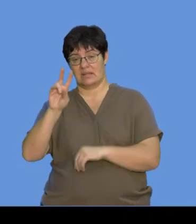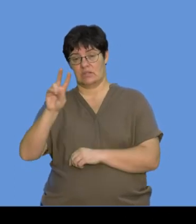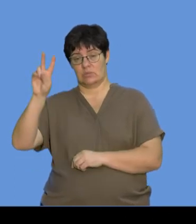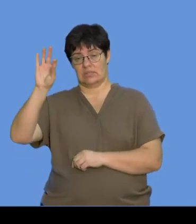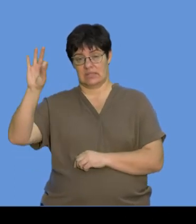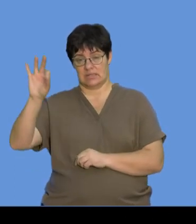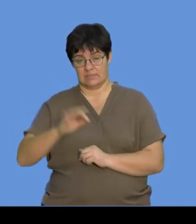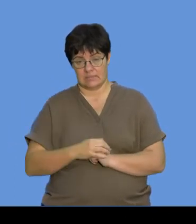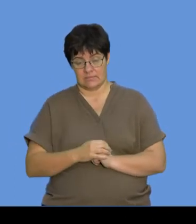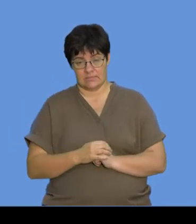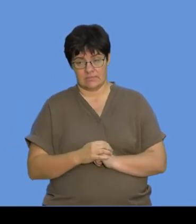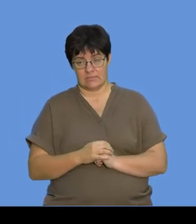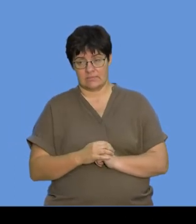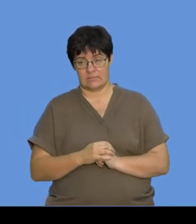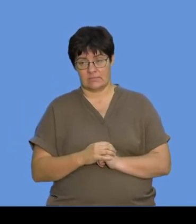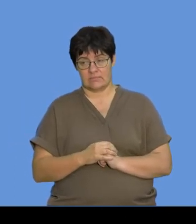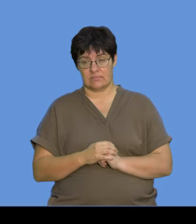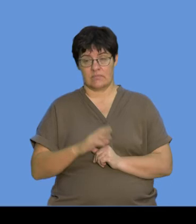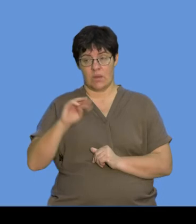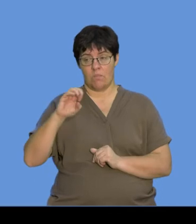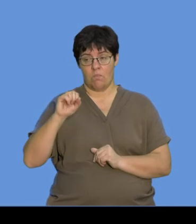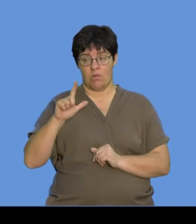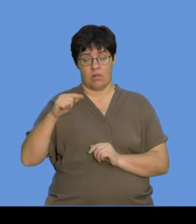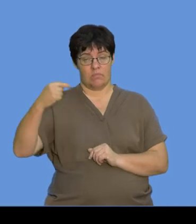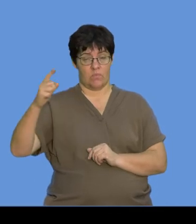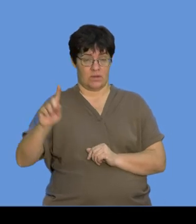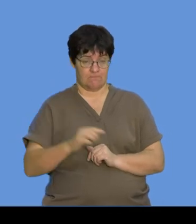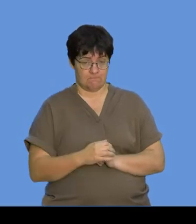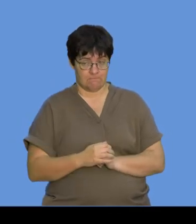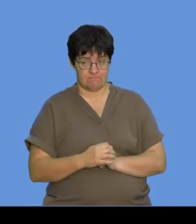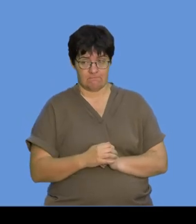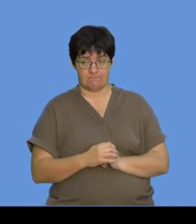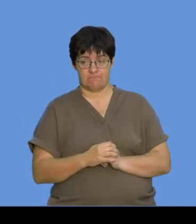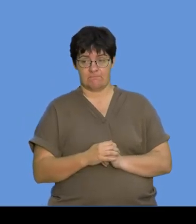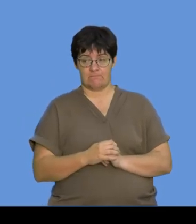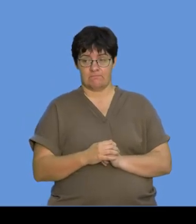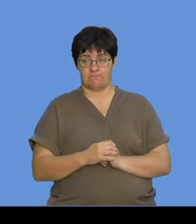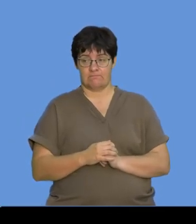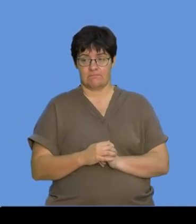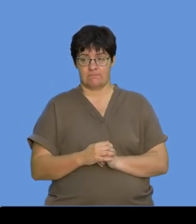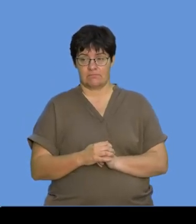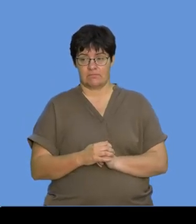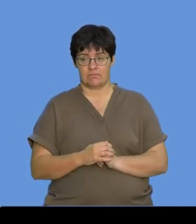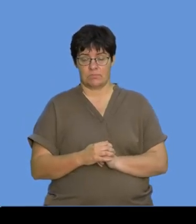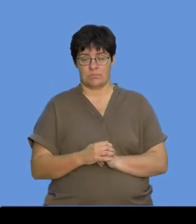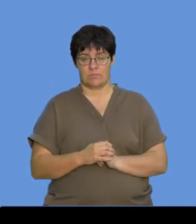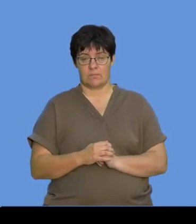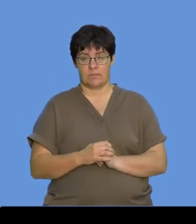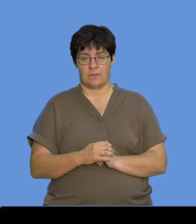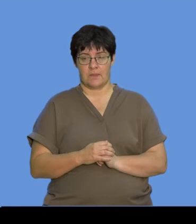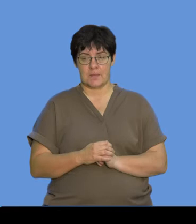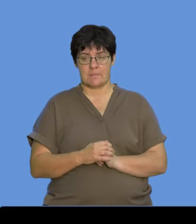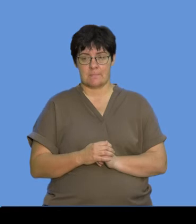6,02 times 10 exponent 23 molecules.